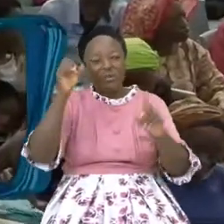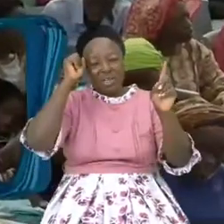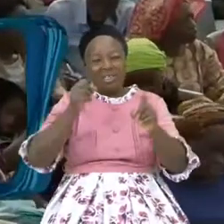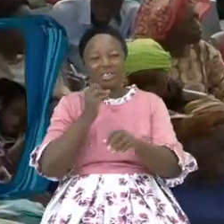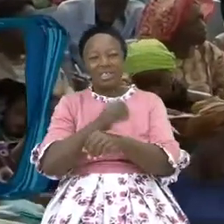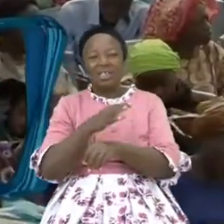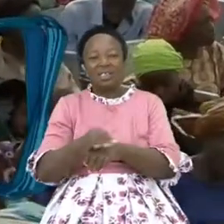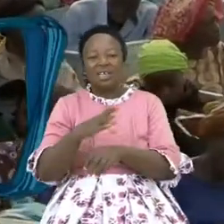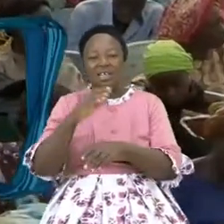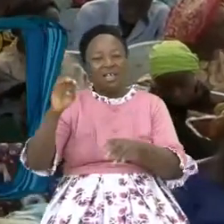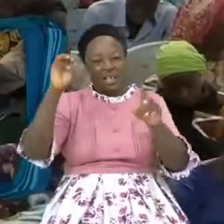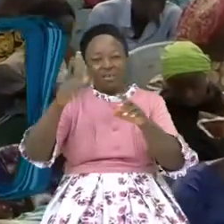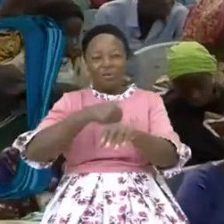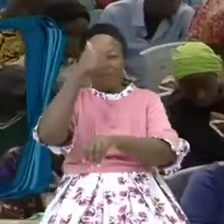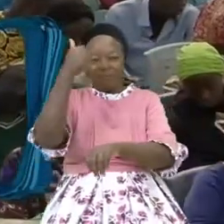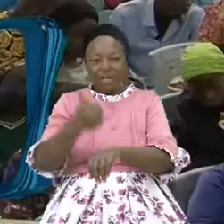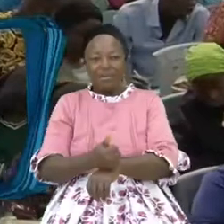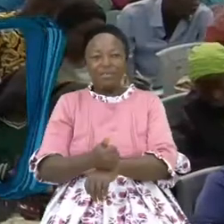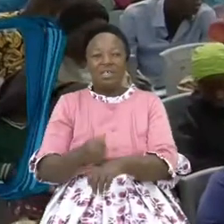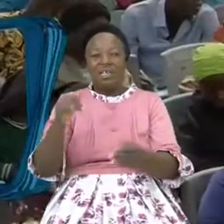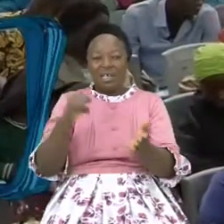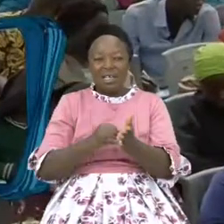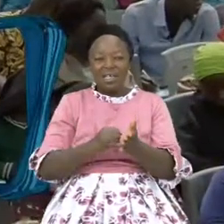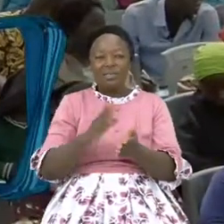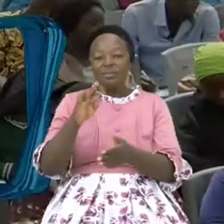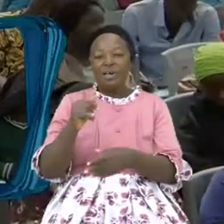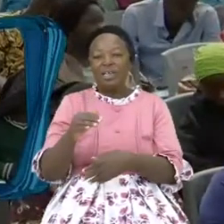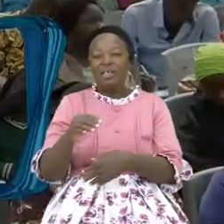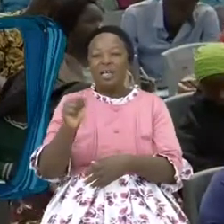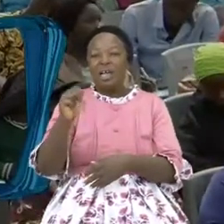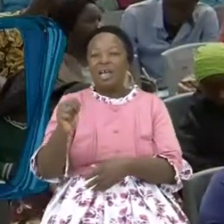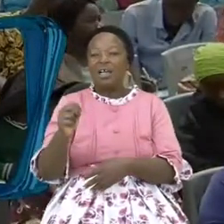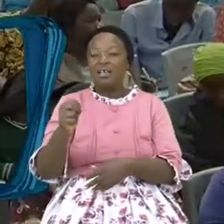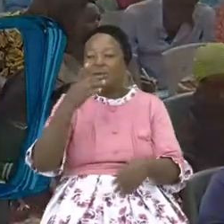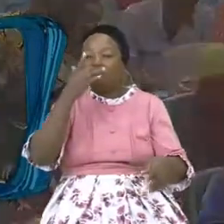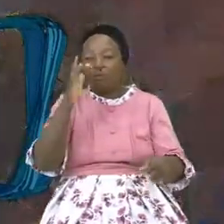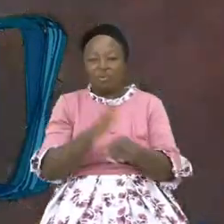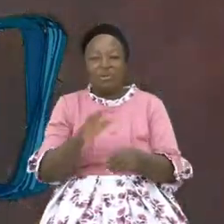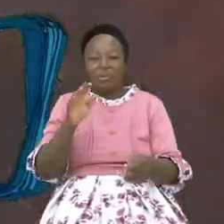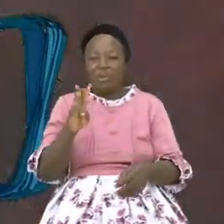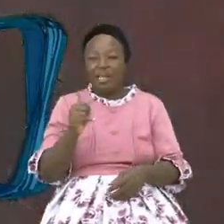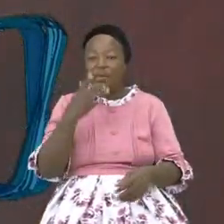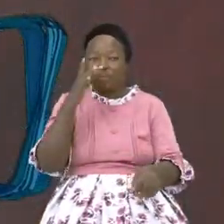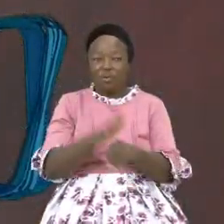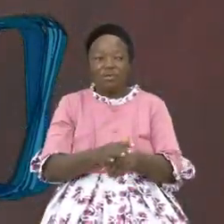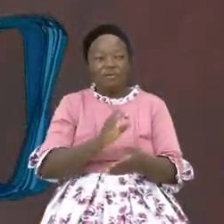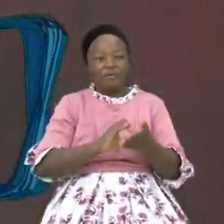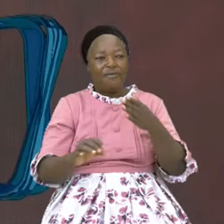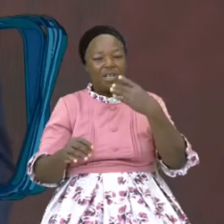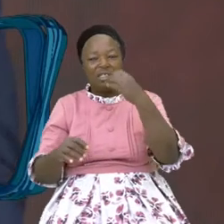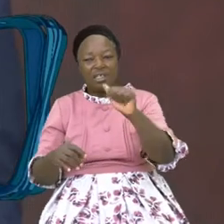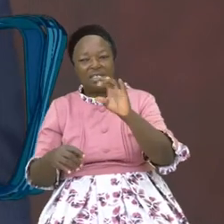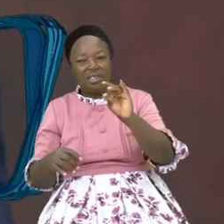he confirmed it by an oath. Look at verse 18 there. In verse 18, that by